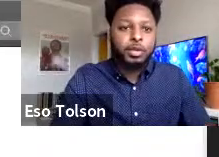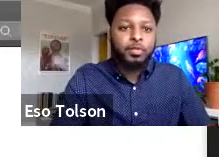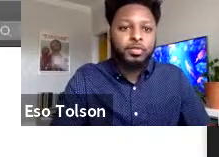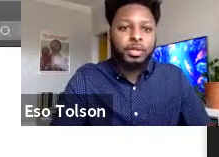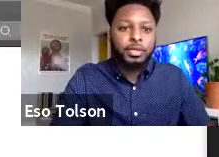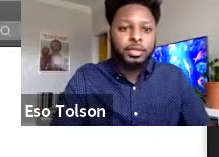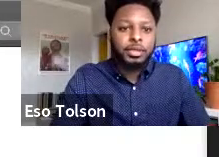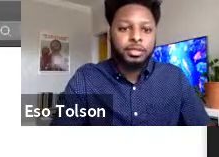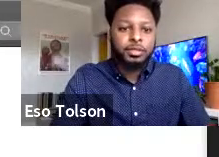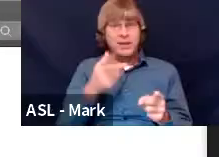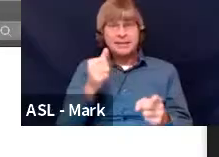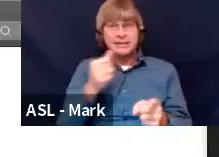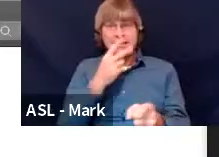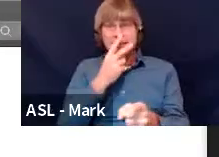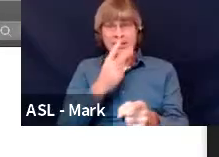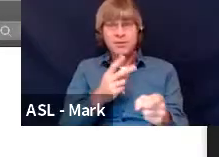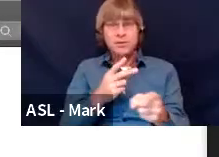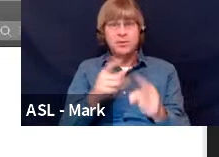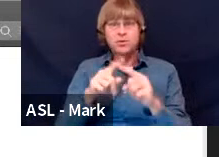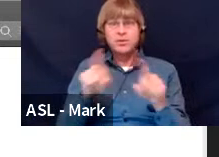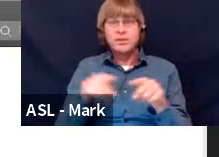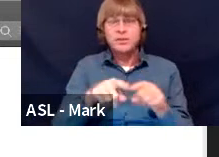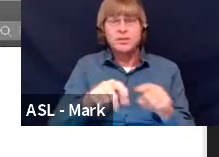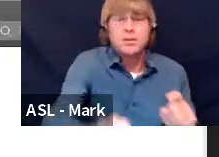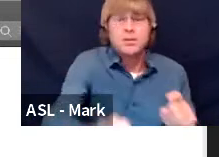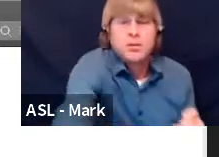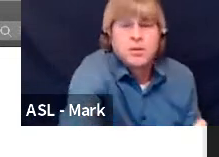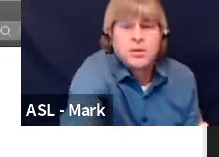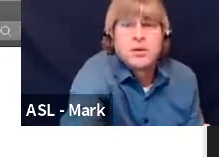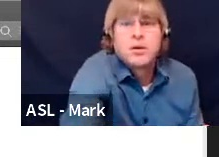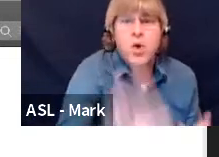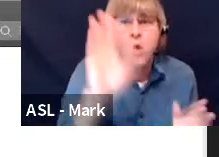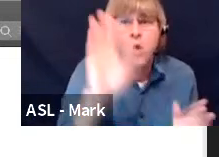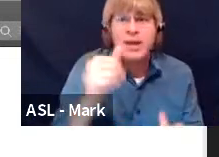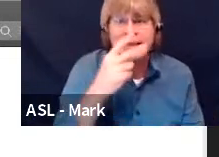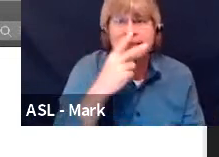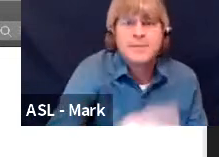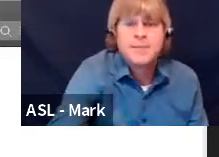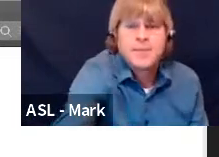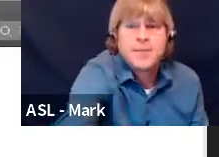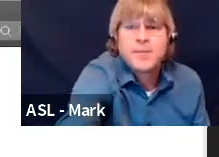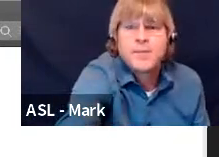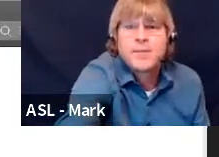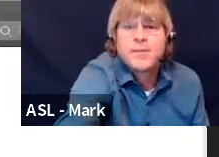let me know if you can see the screen. Hopefully you can.